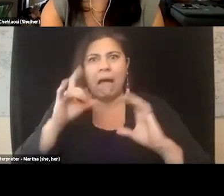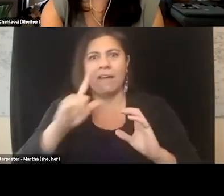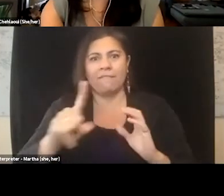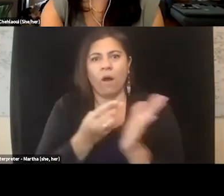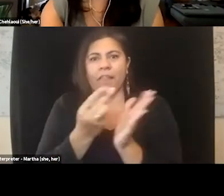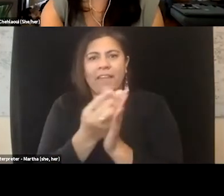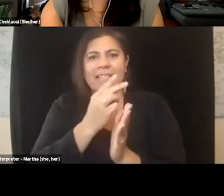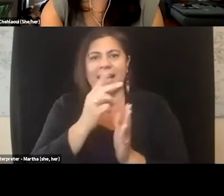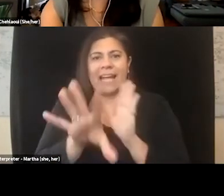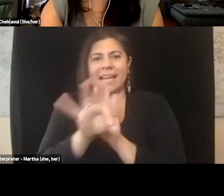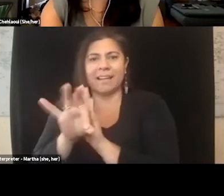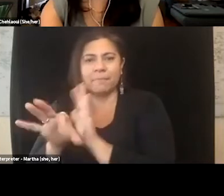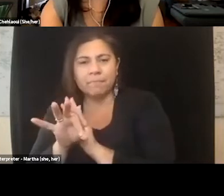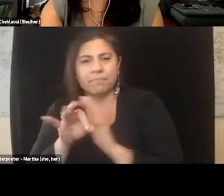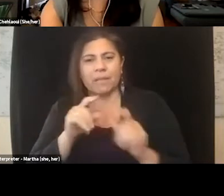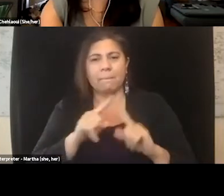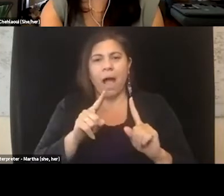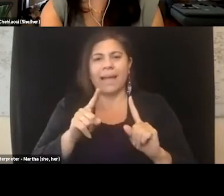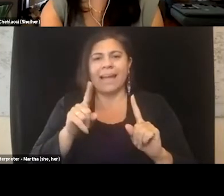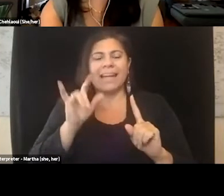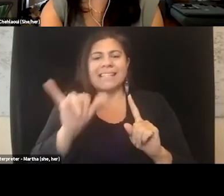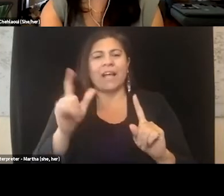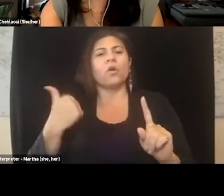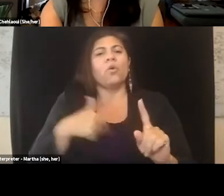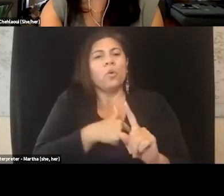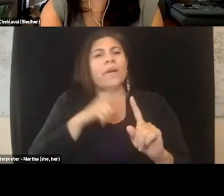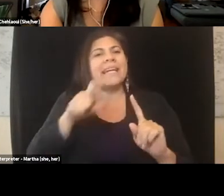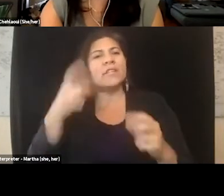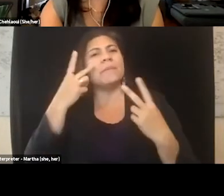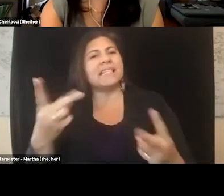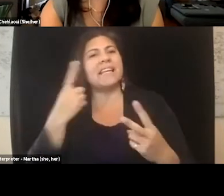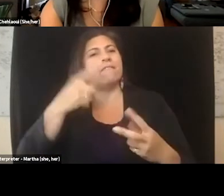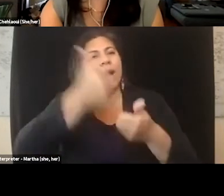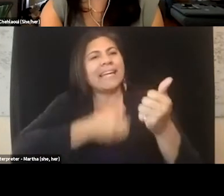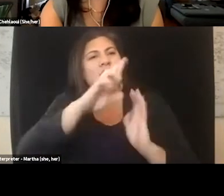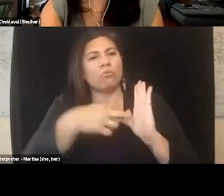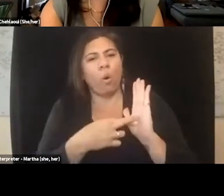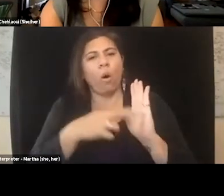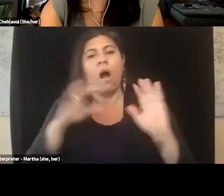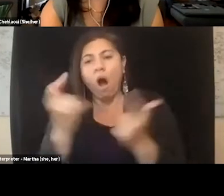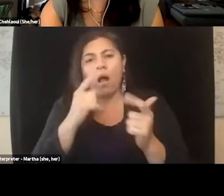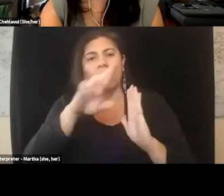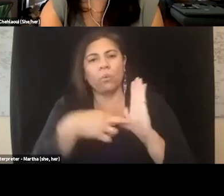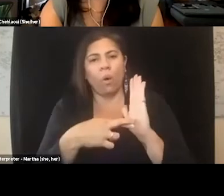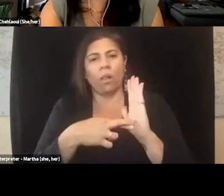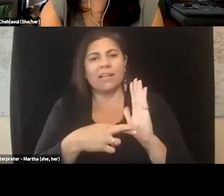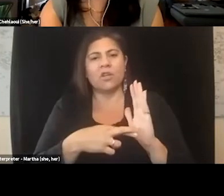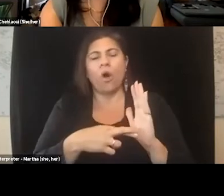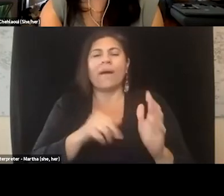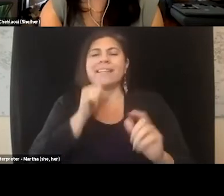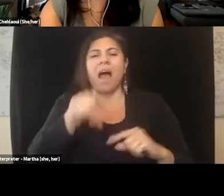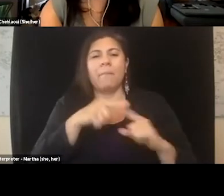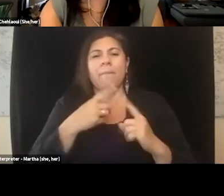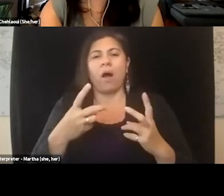category, is so that we are seen for every role. We are seen for that there is that blind casting when you're playing the best